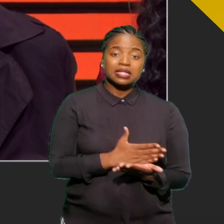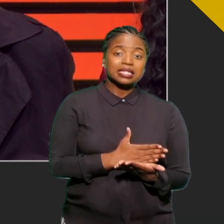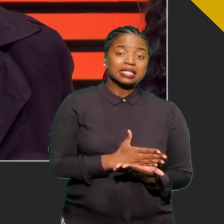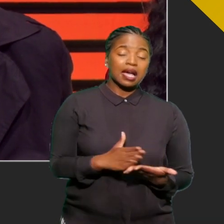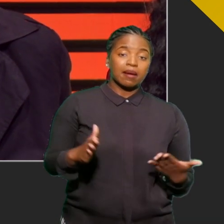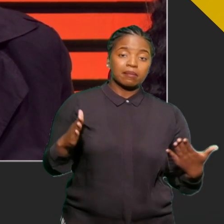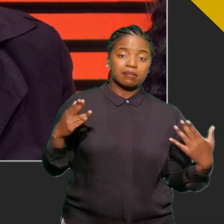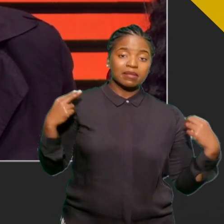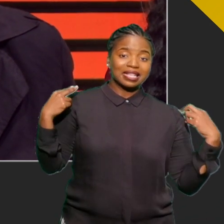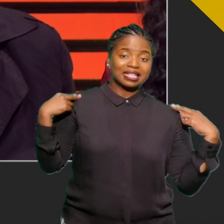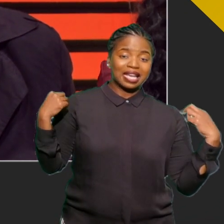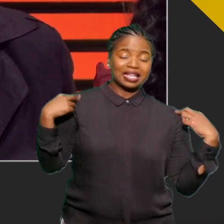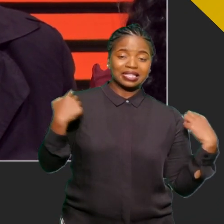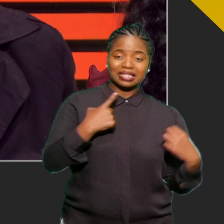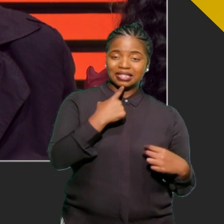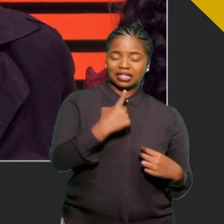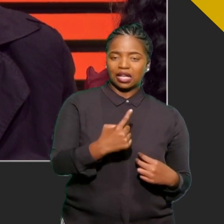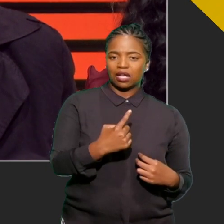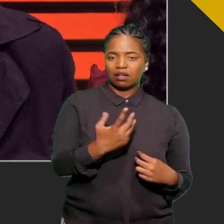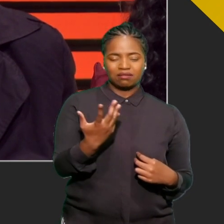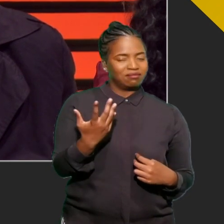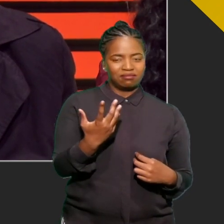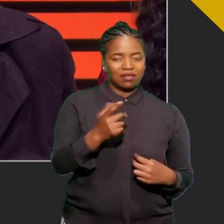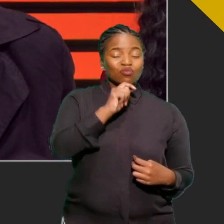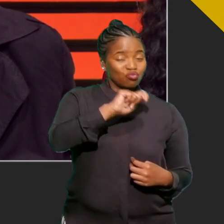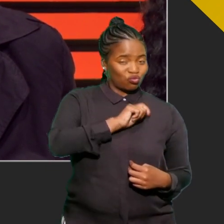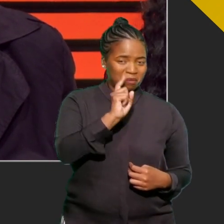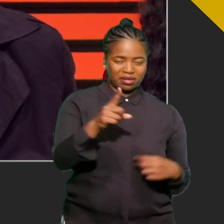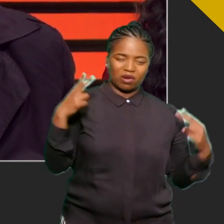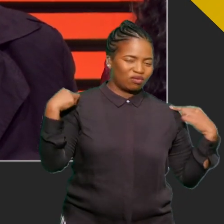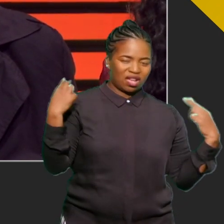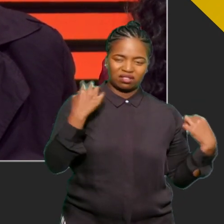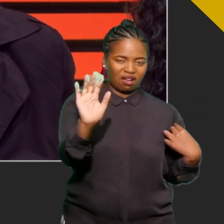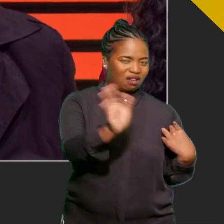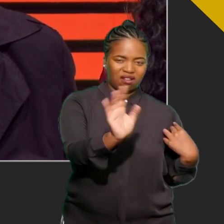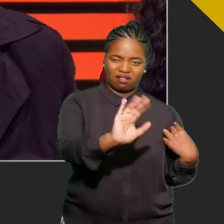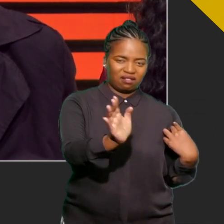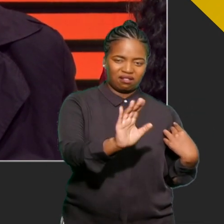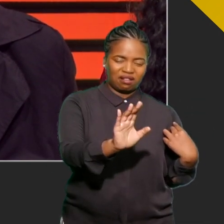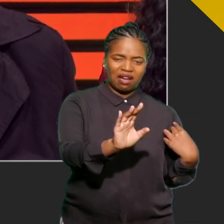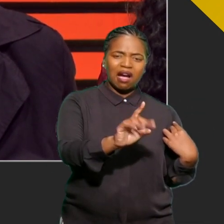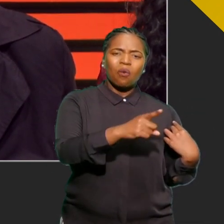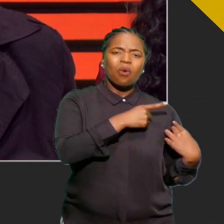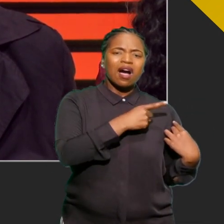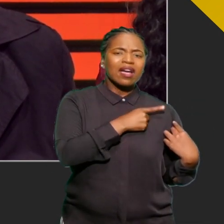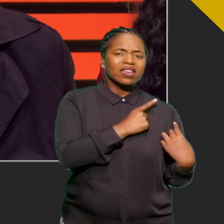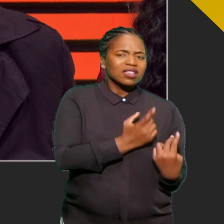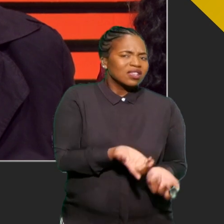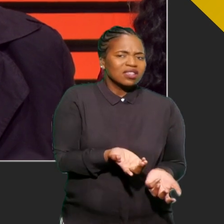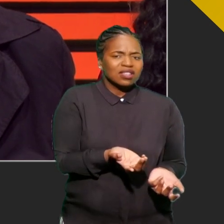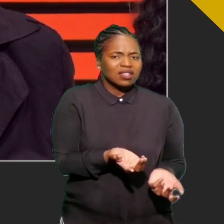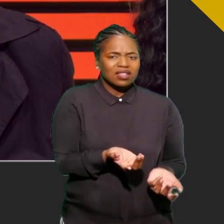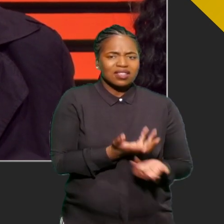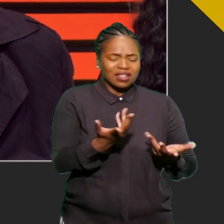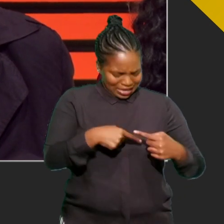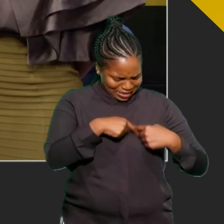nurses, I'd say they in the wrong field because they can't really, they